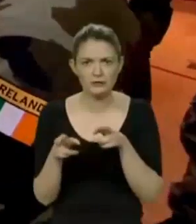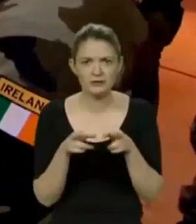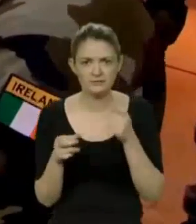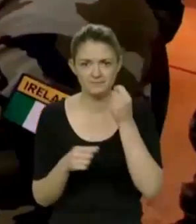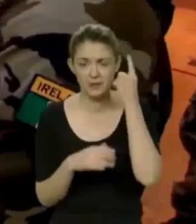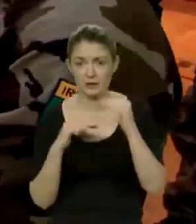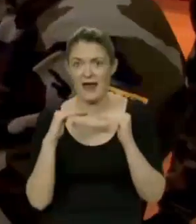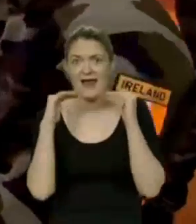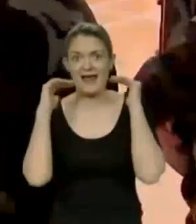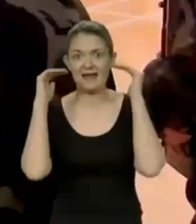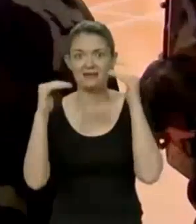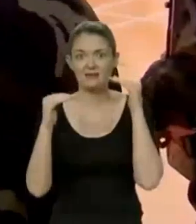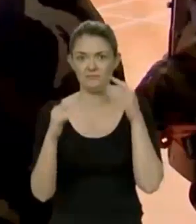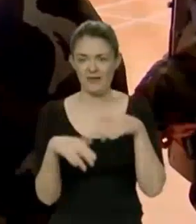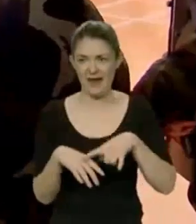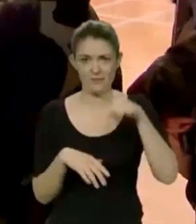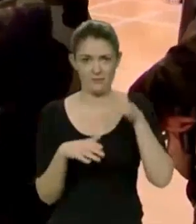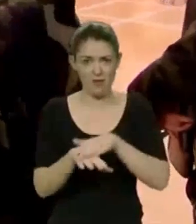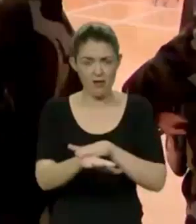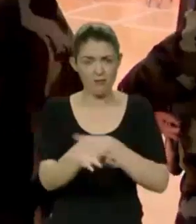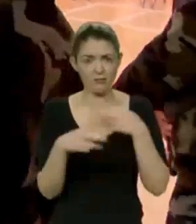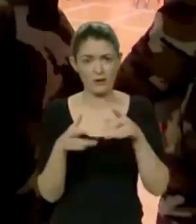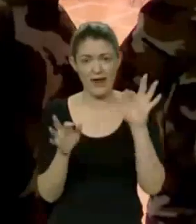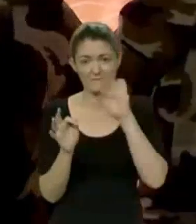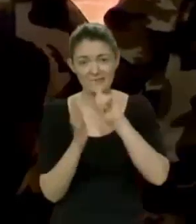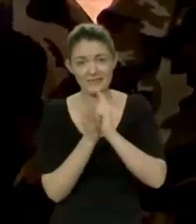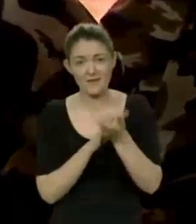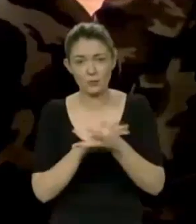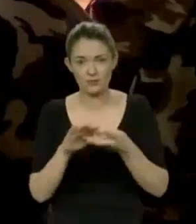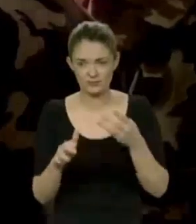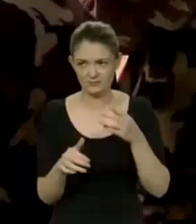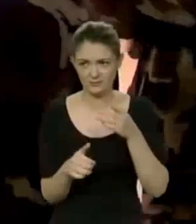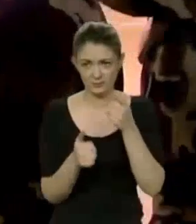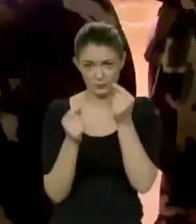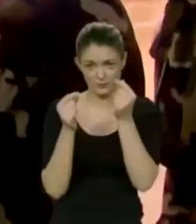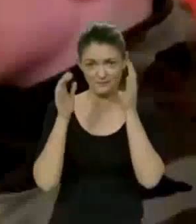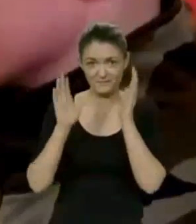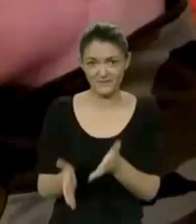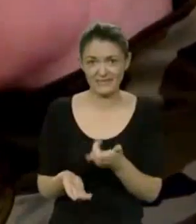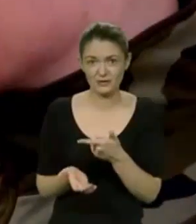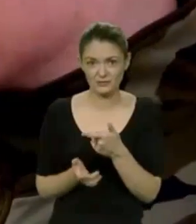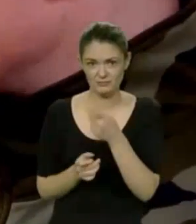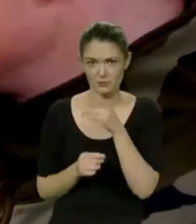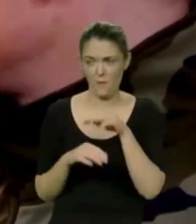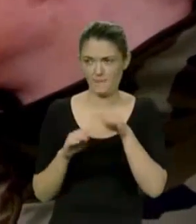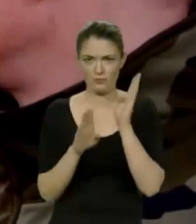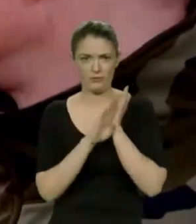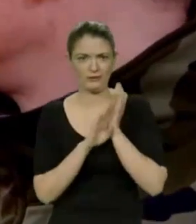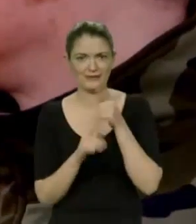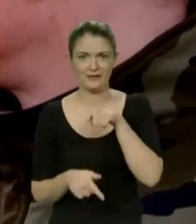long road, and after 17 weeks, they're almost at its end. Soon, they will be recruits no